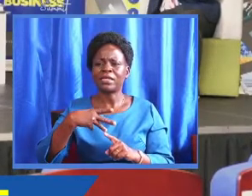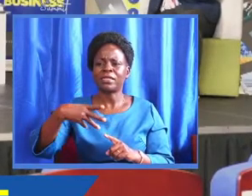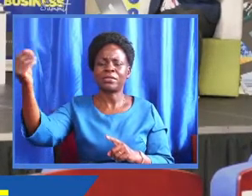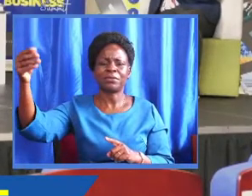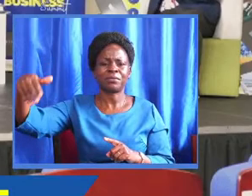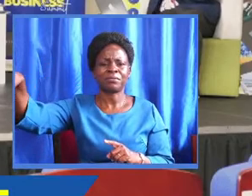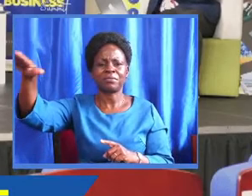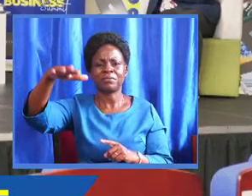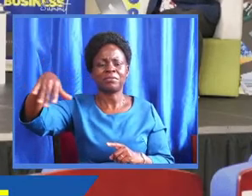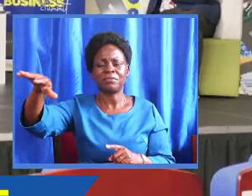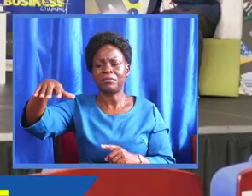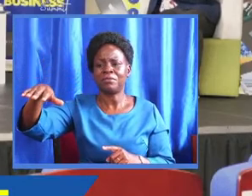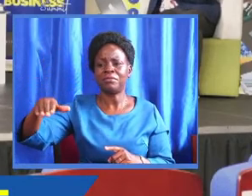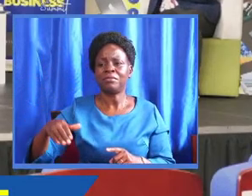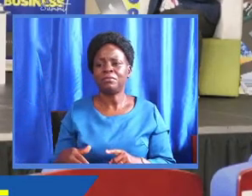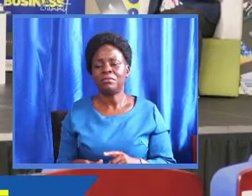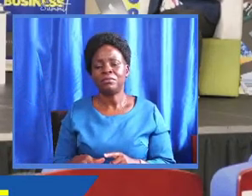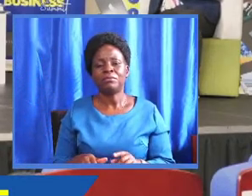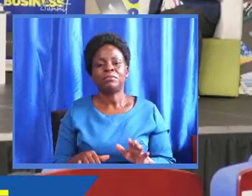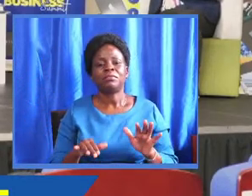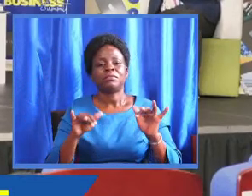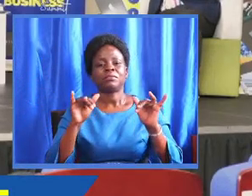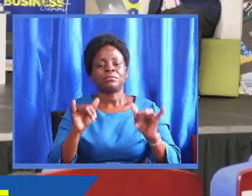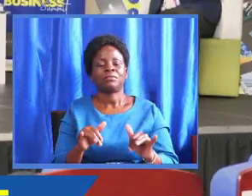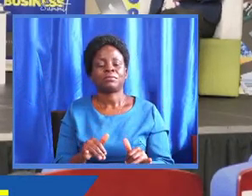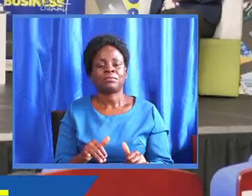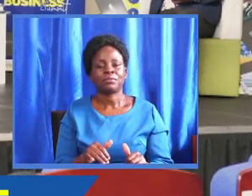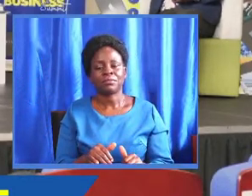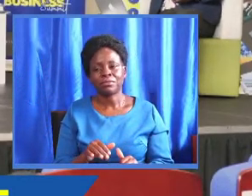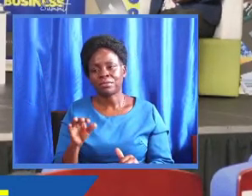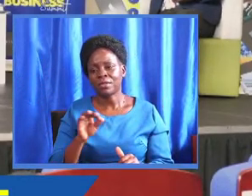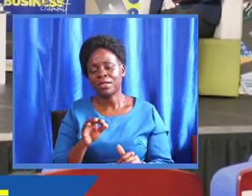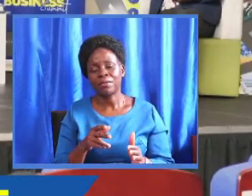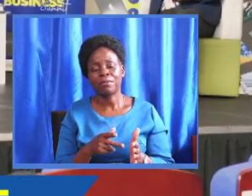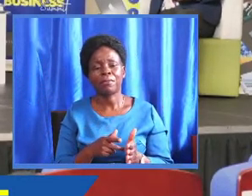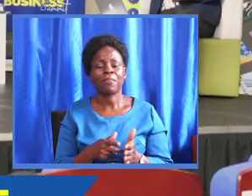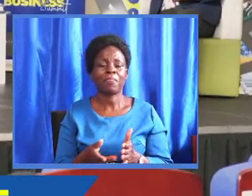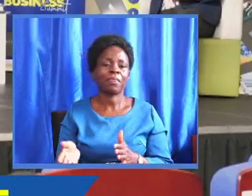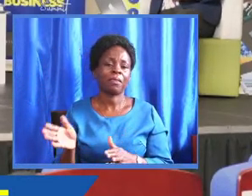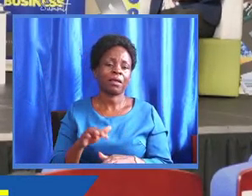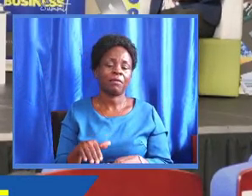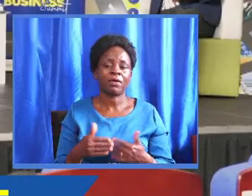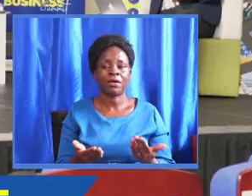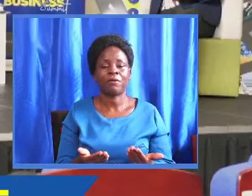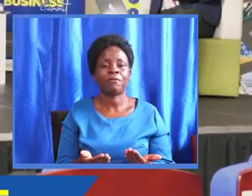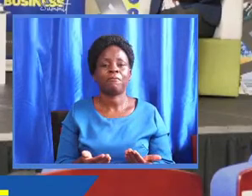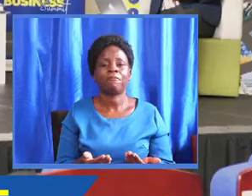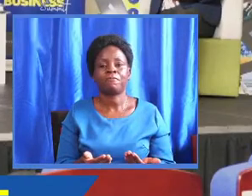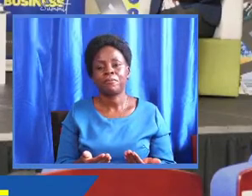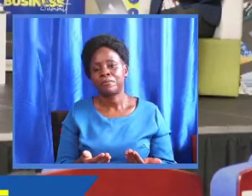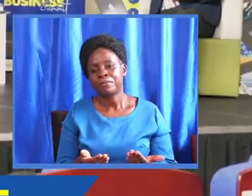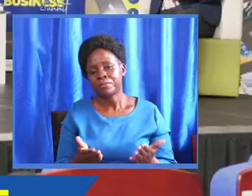there are many buildings now that are empty. So how can one recover from this? Well, I think this is a very